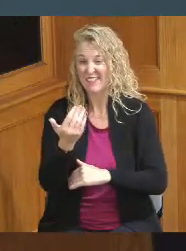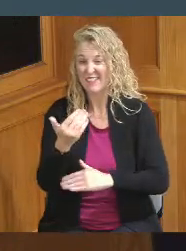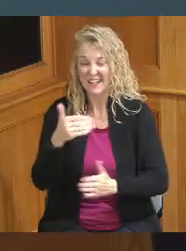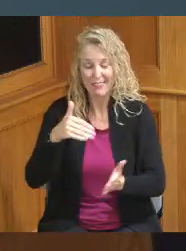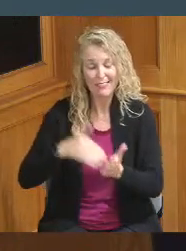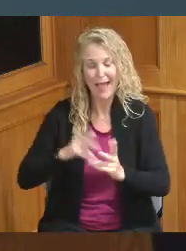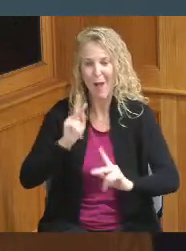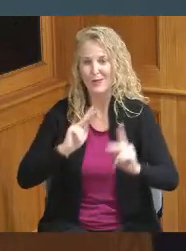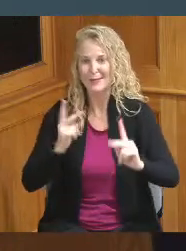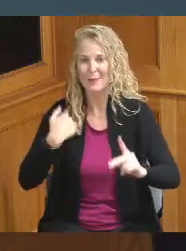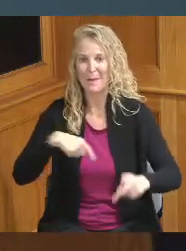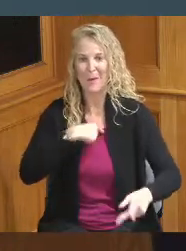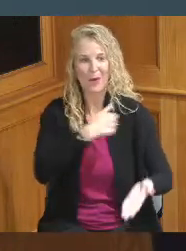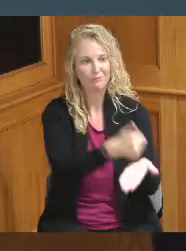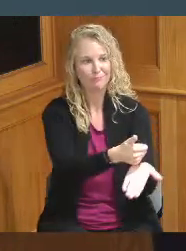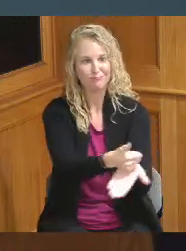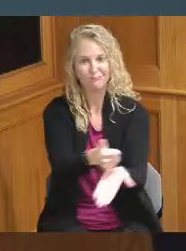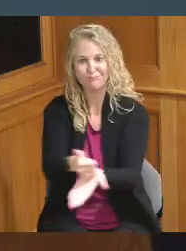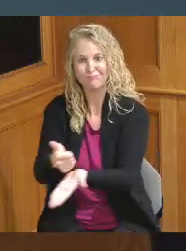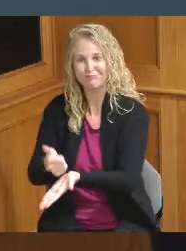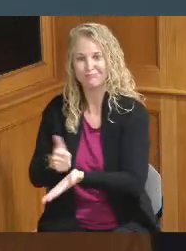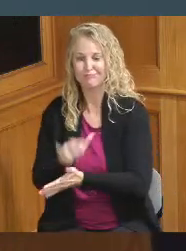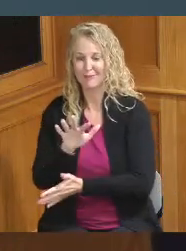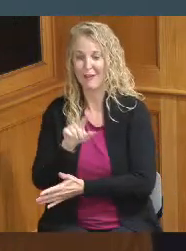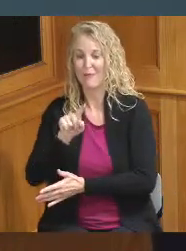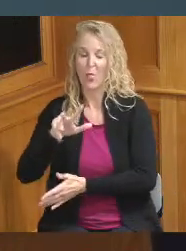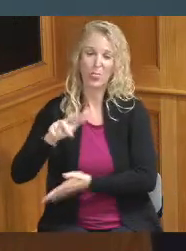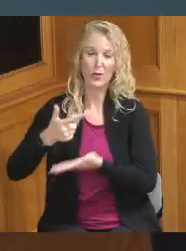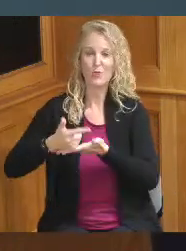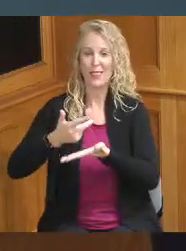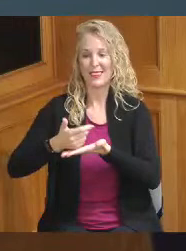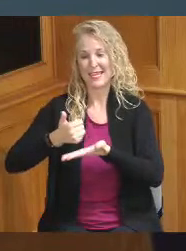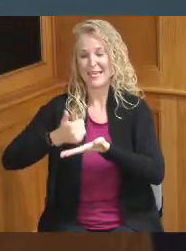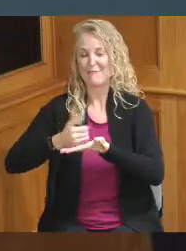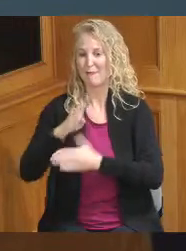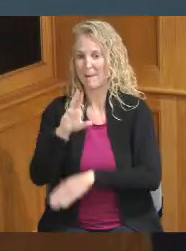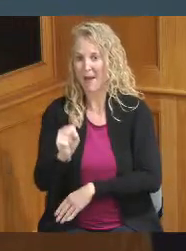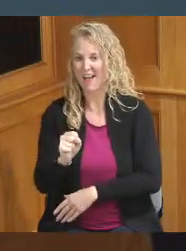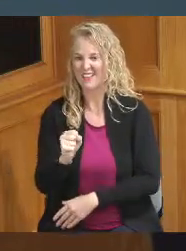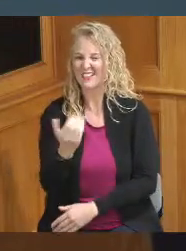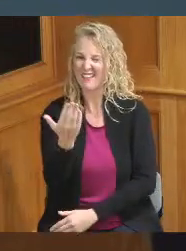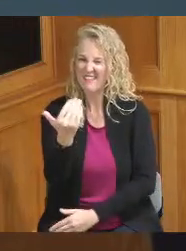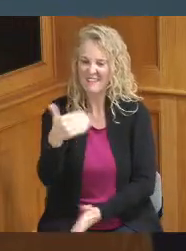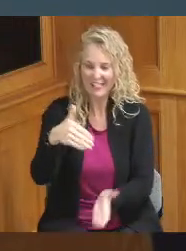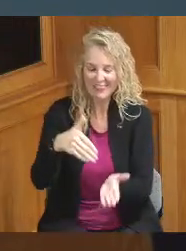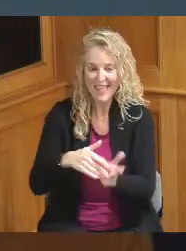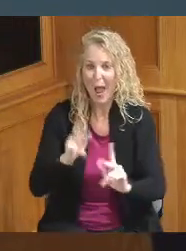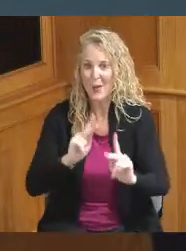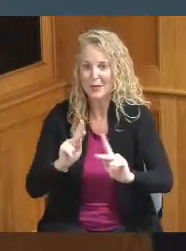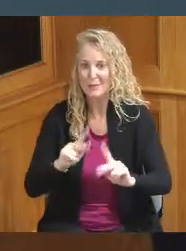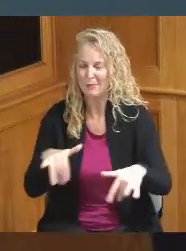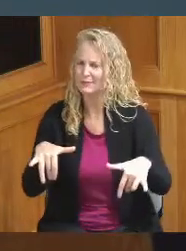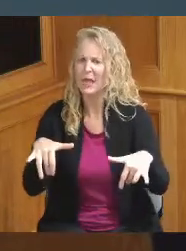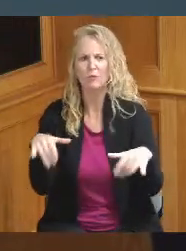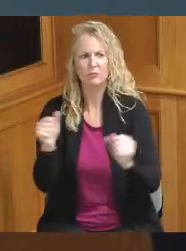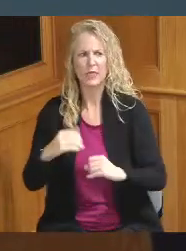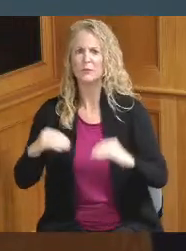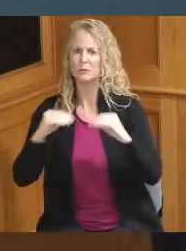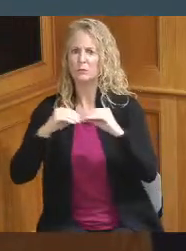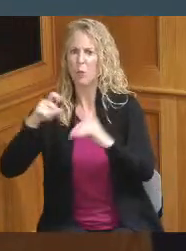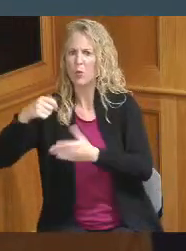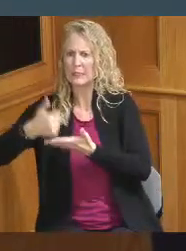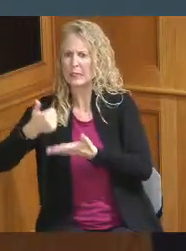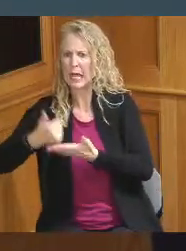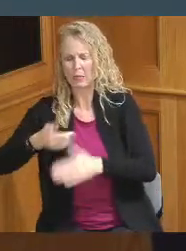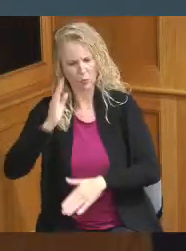mobile style called 513 Relief Bus. 15,000. Yes, there's more people need to be helped, and we're going to